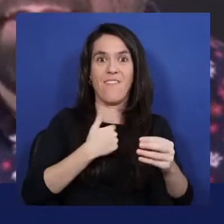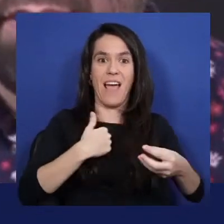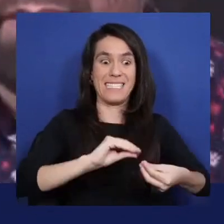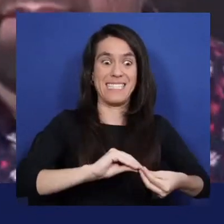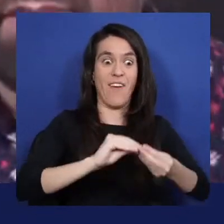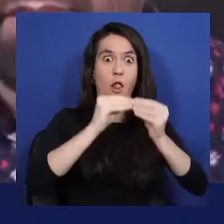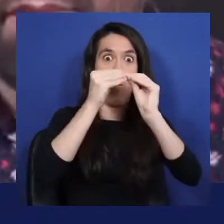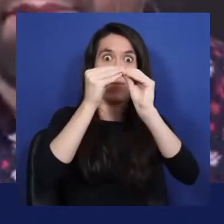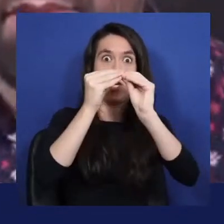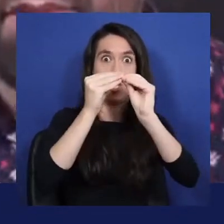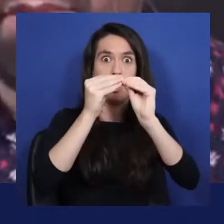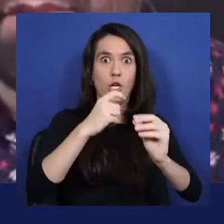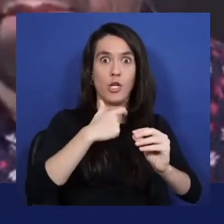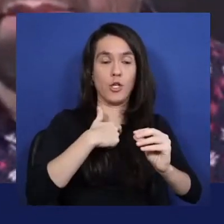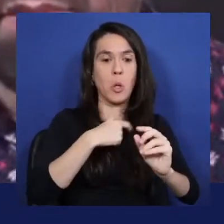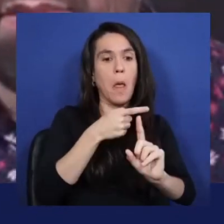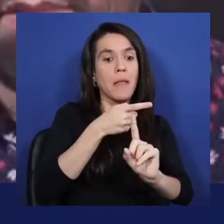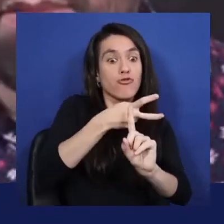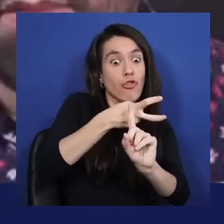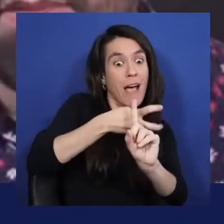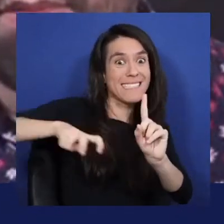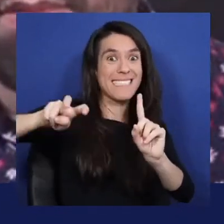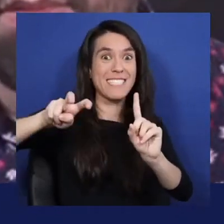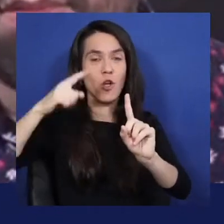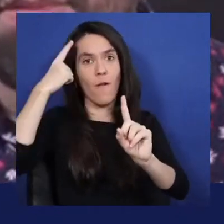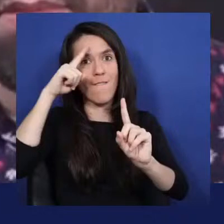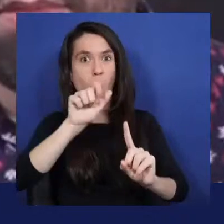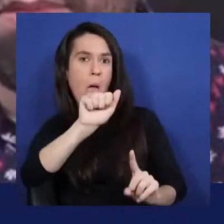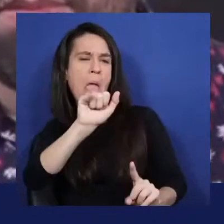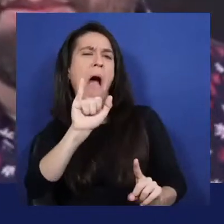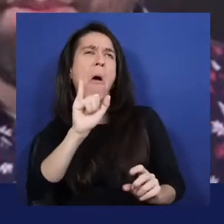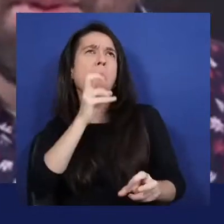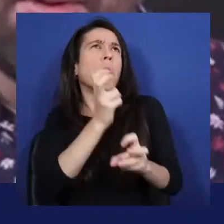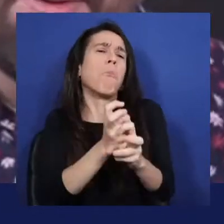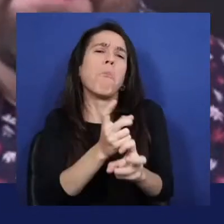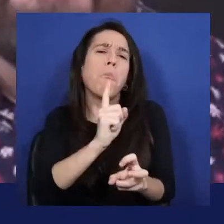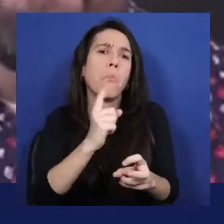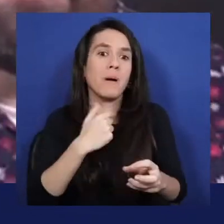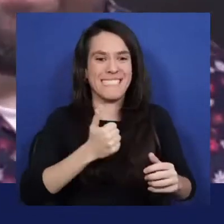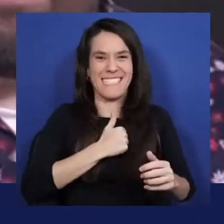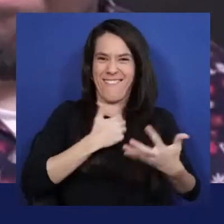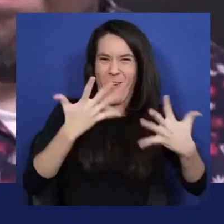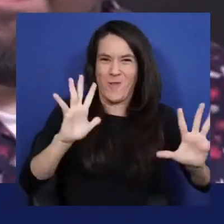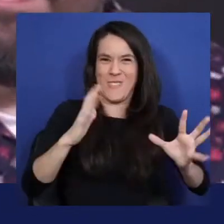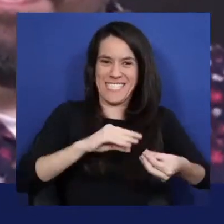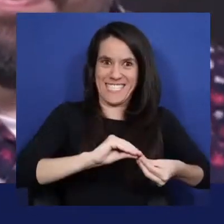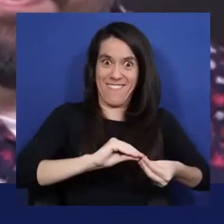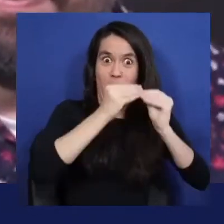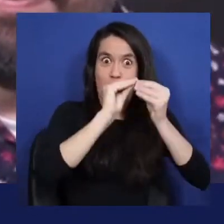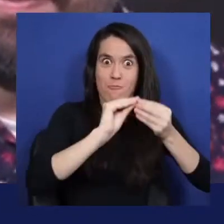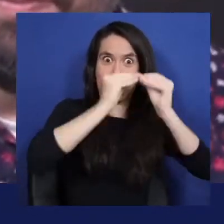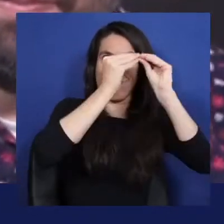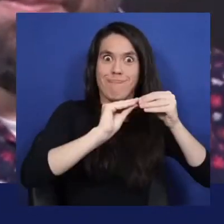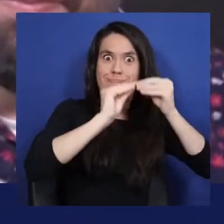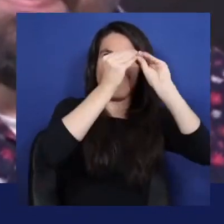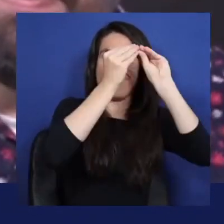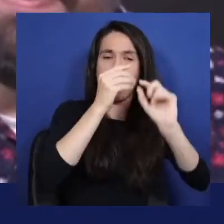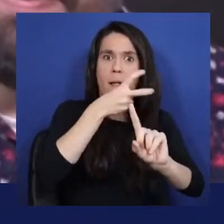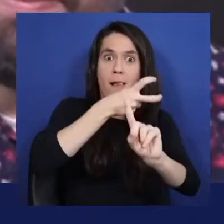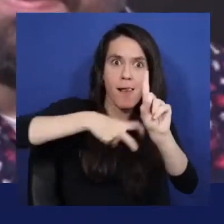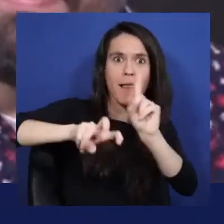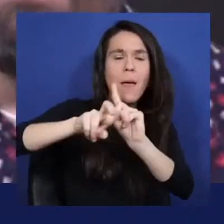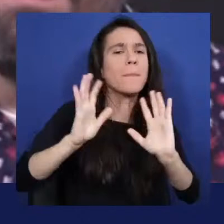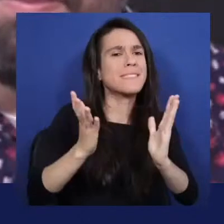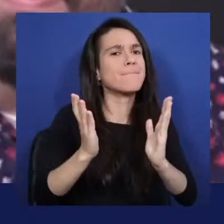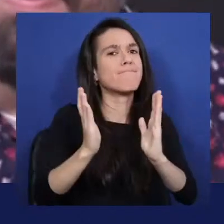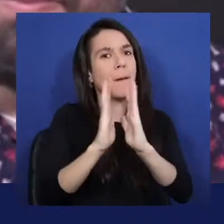transition wasn't super hard, but definitely I had to read some books